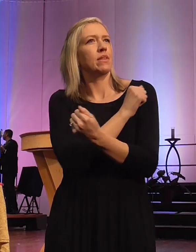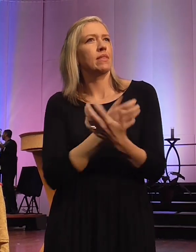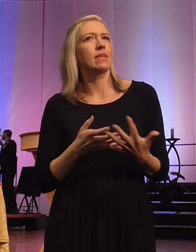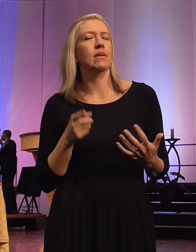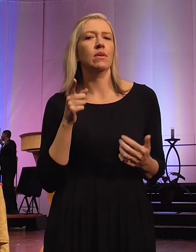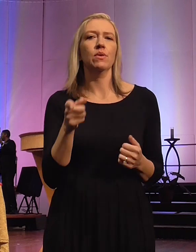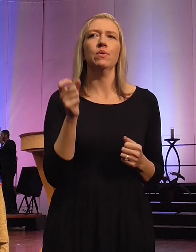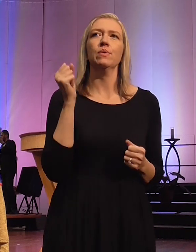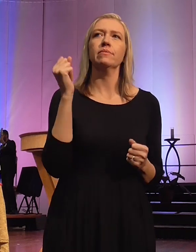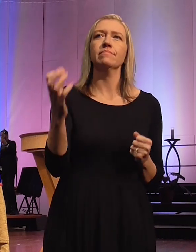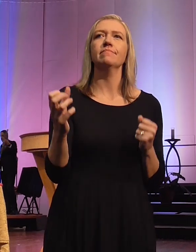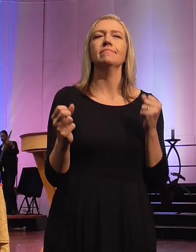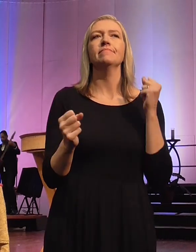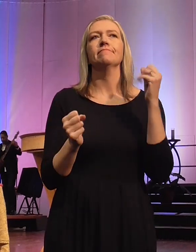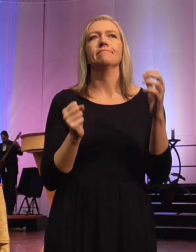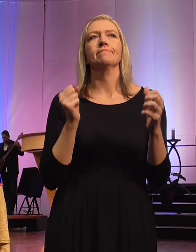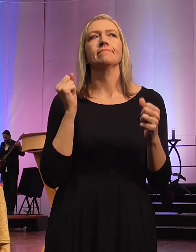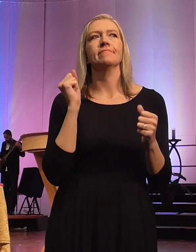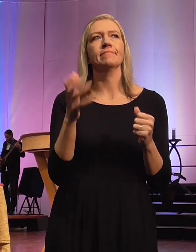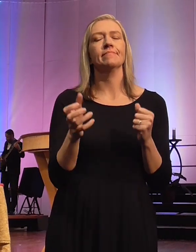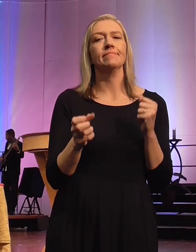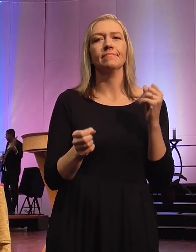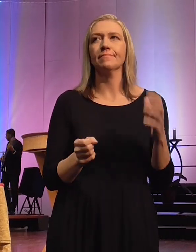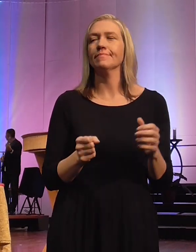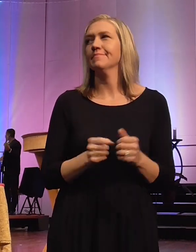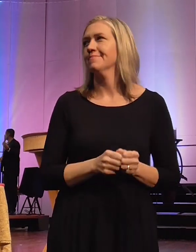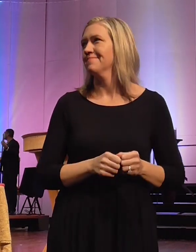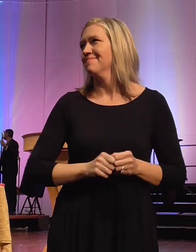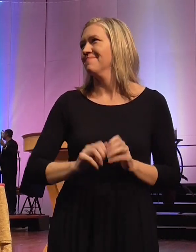everything you say?